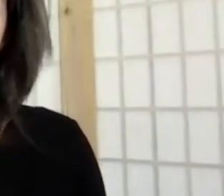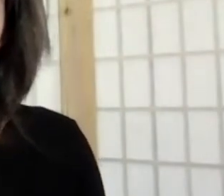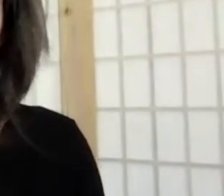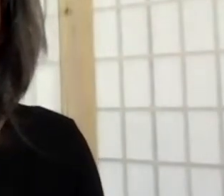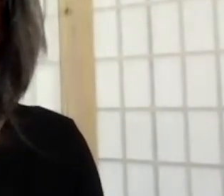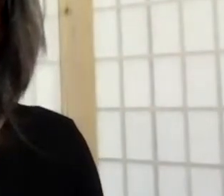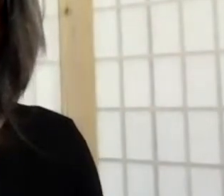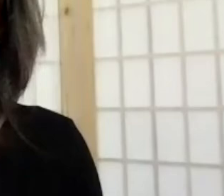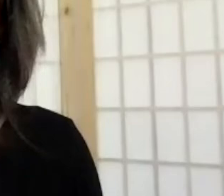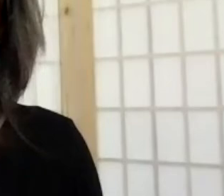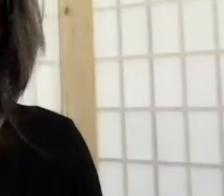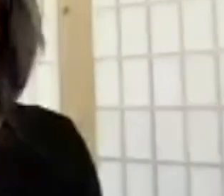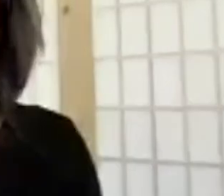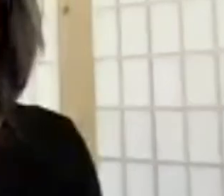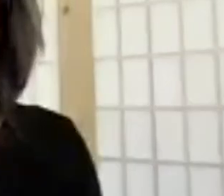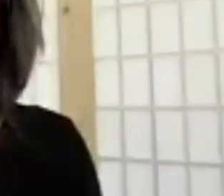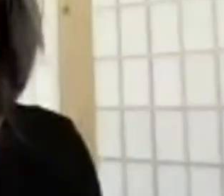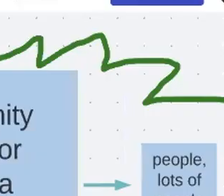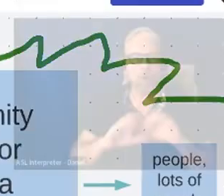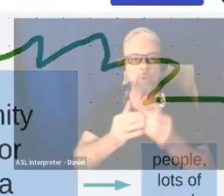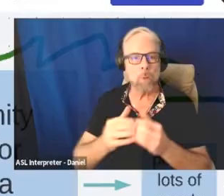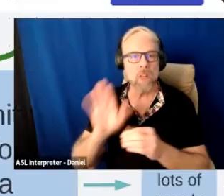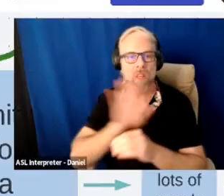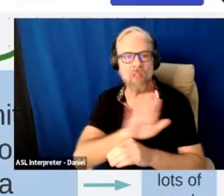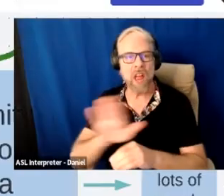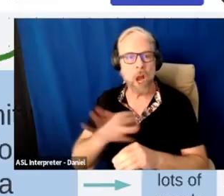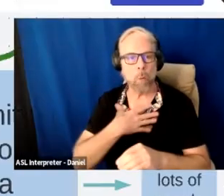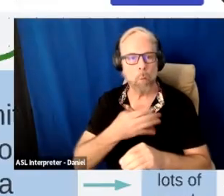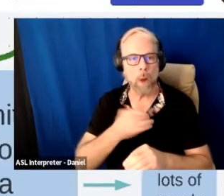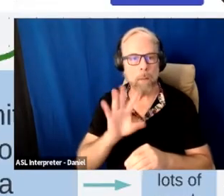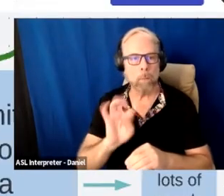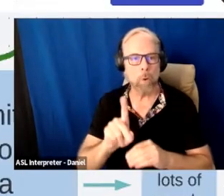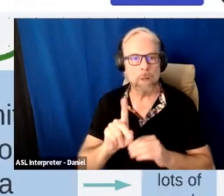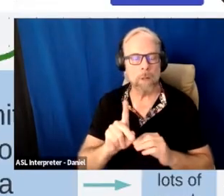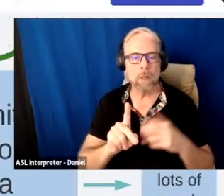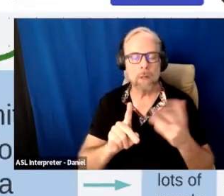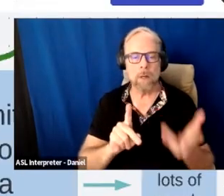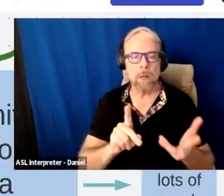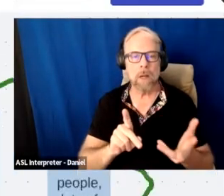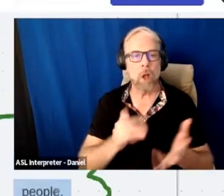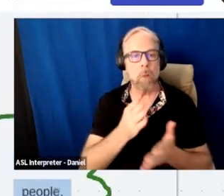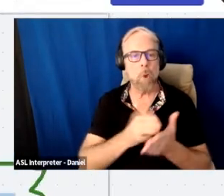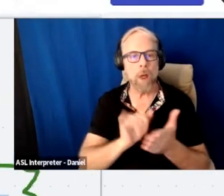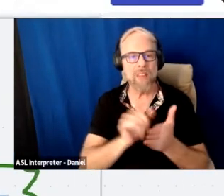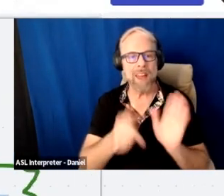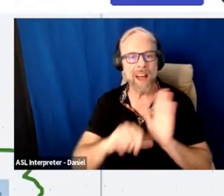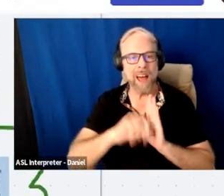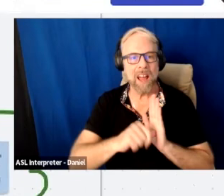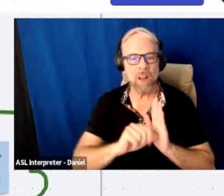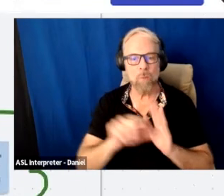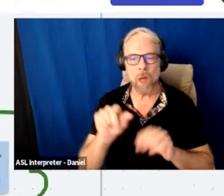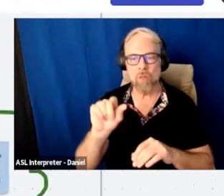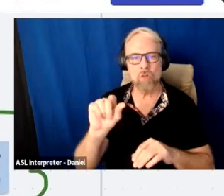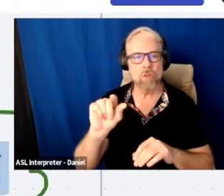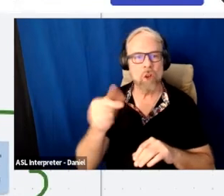really the connection to these other groups' whiteboards, which is this part that I highlighted in the green squiggly up